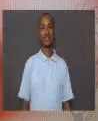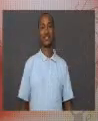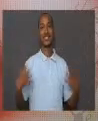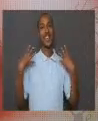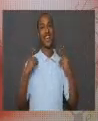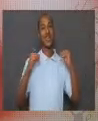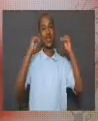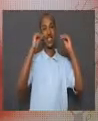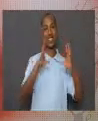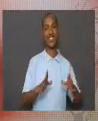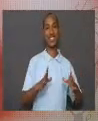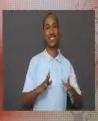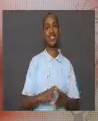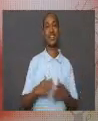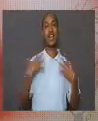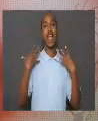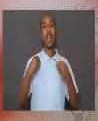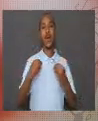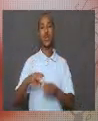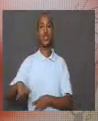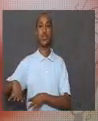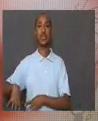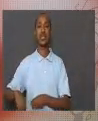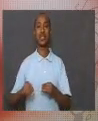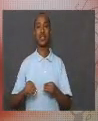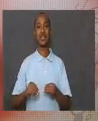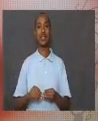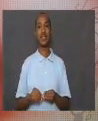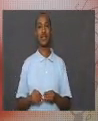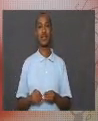Hello, teacher. Hello, students.